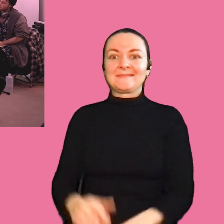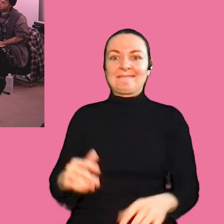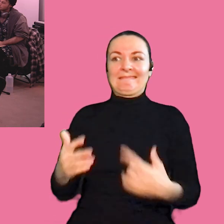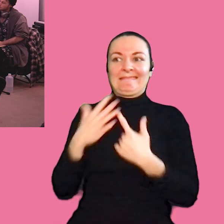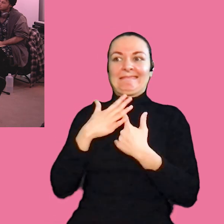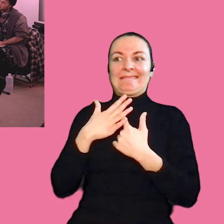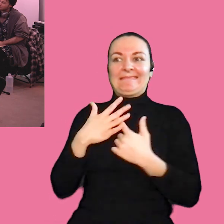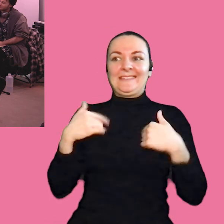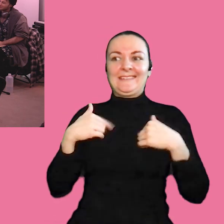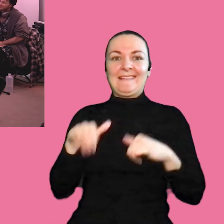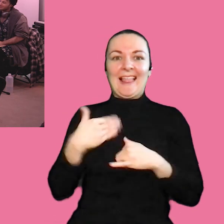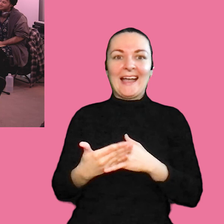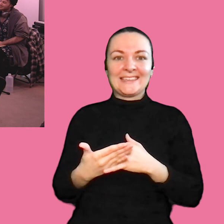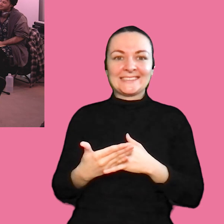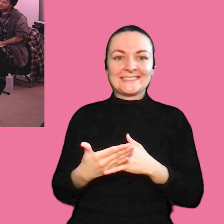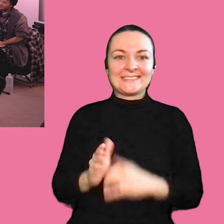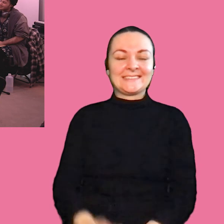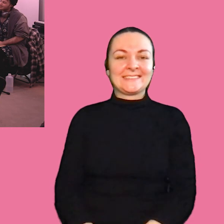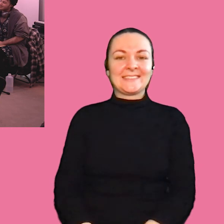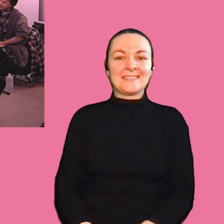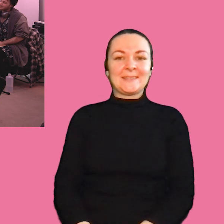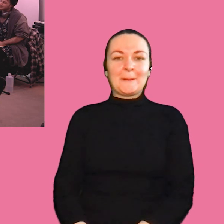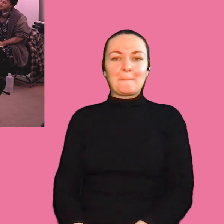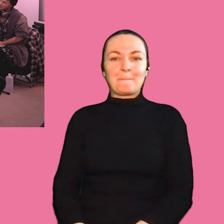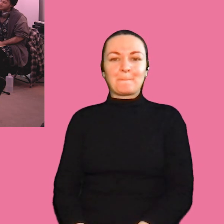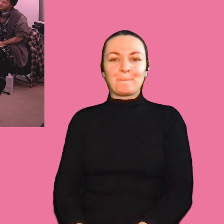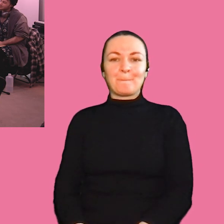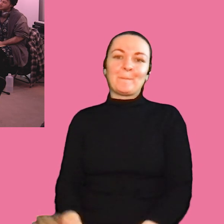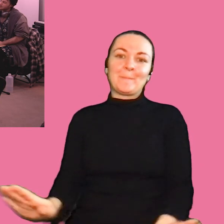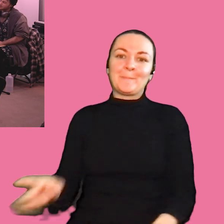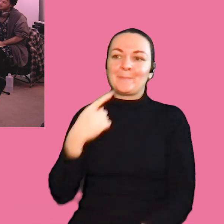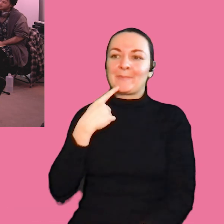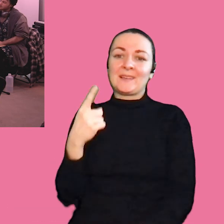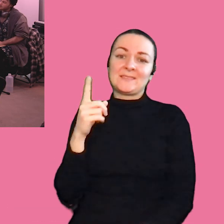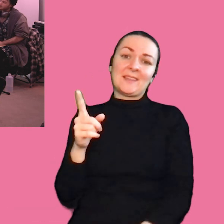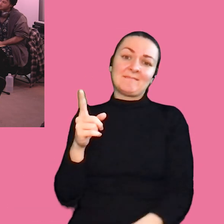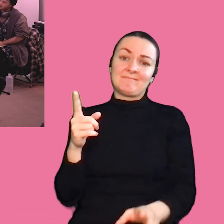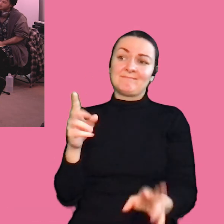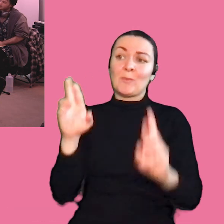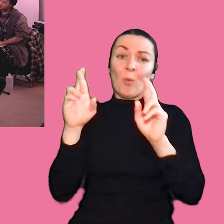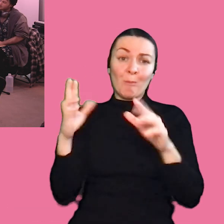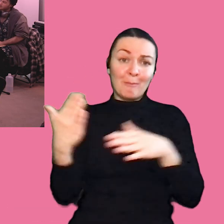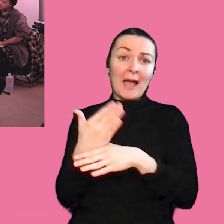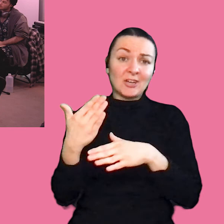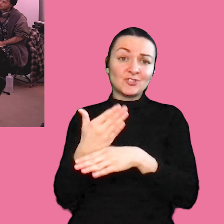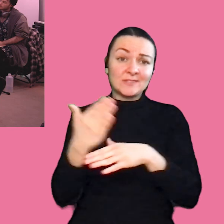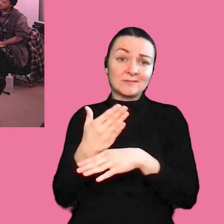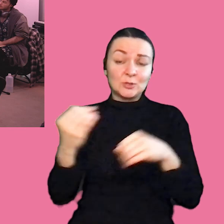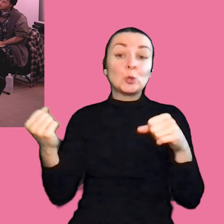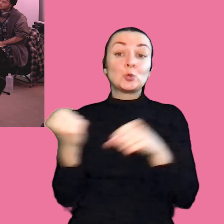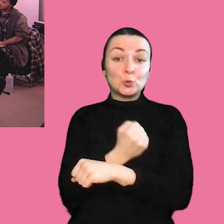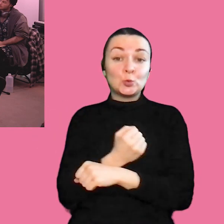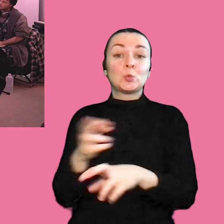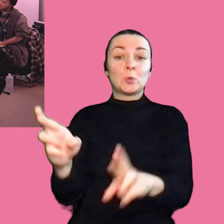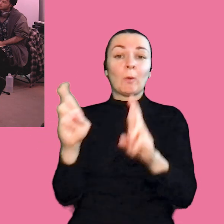Feel quite a lot of pressure being last. I'd say I agree, hope is an action, and